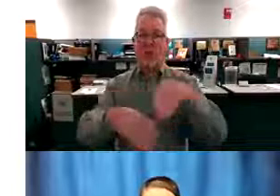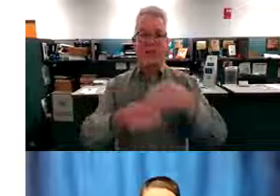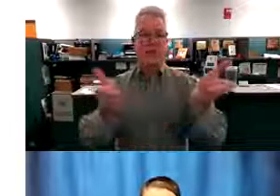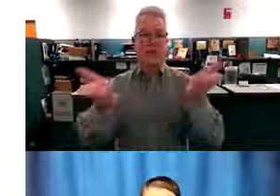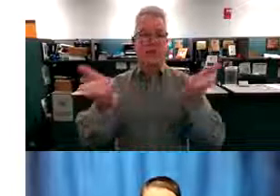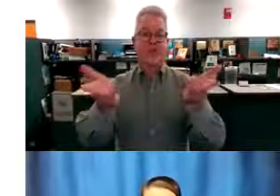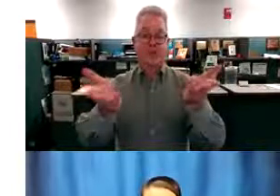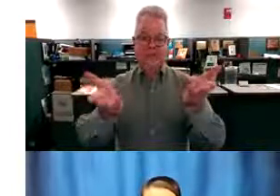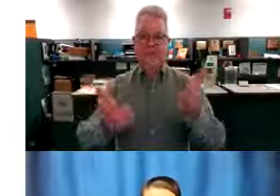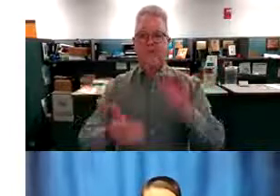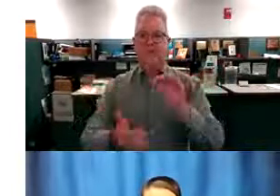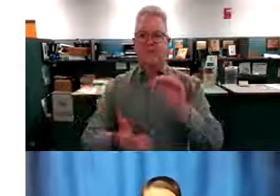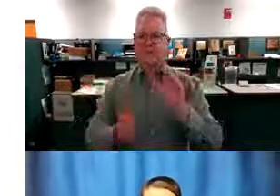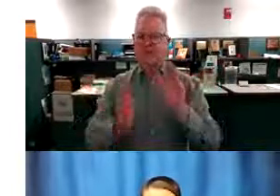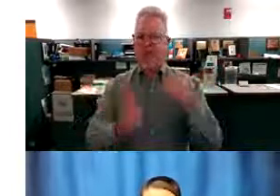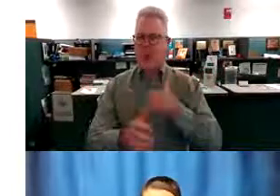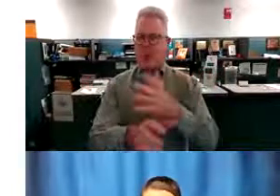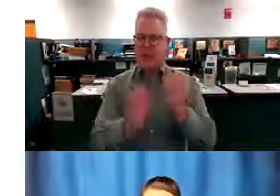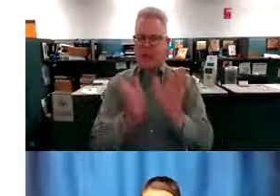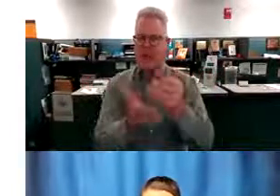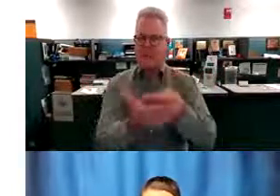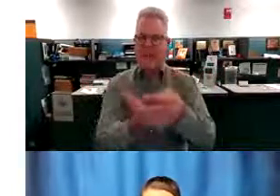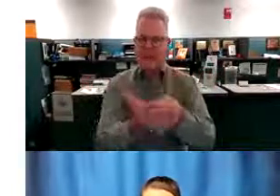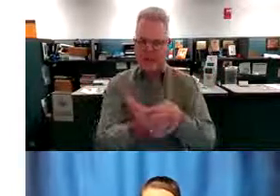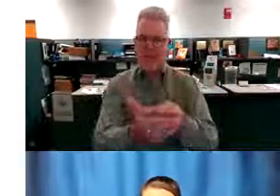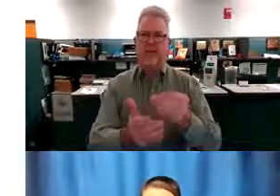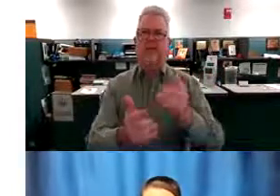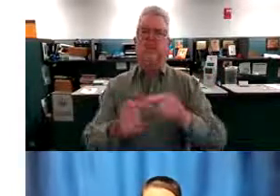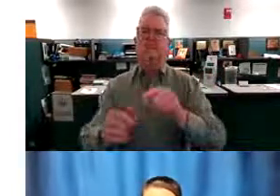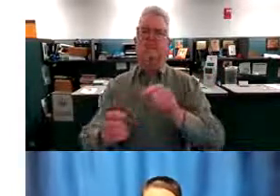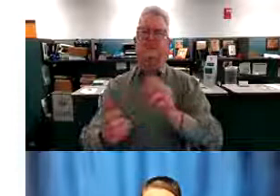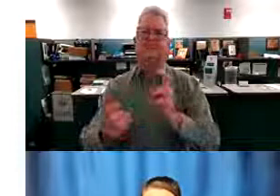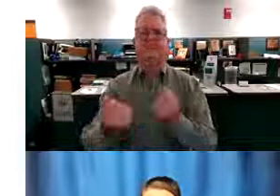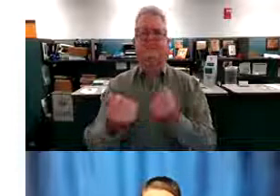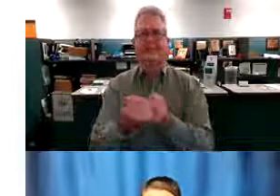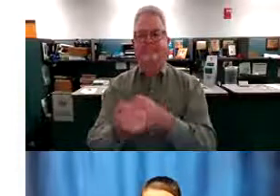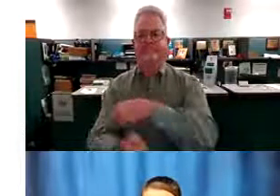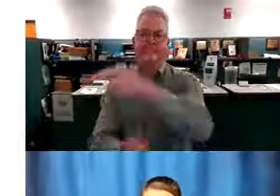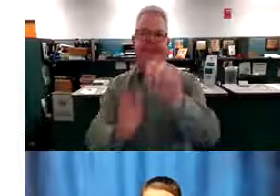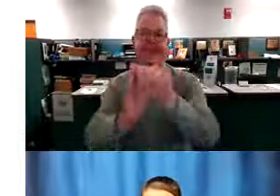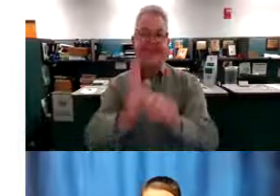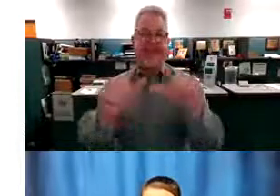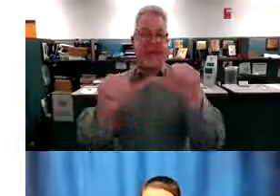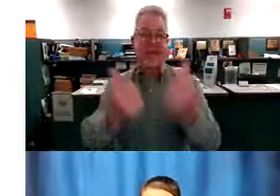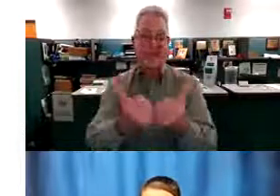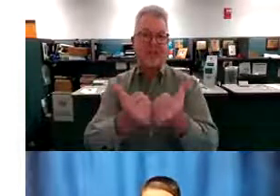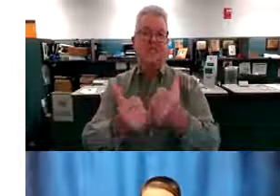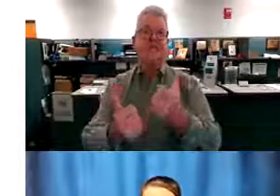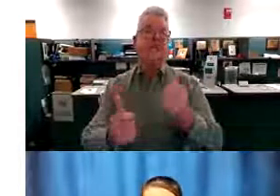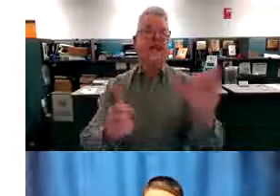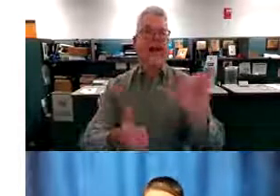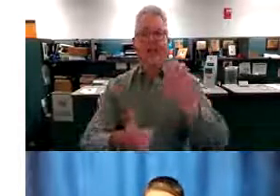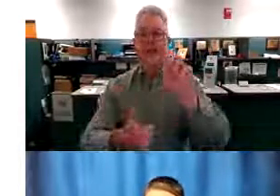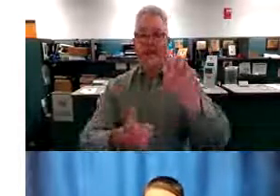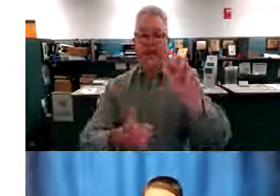on from there, the video remote interpreting walk-in services. So we wanted to have some funding for that to support